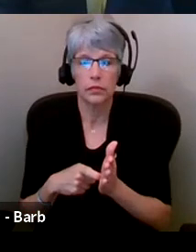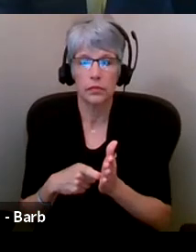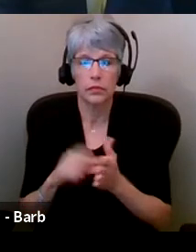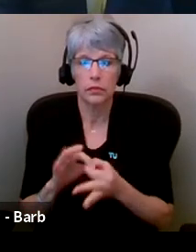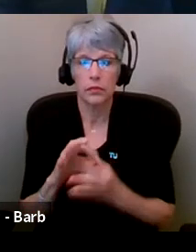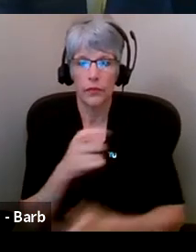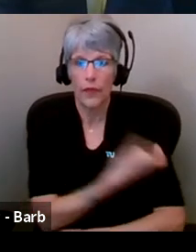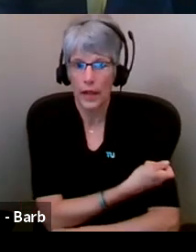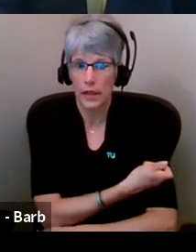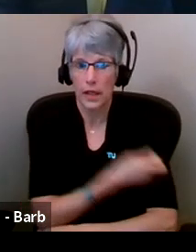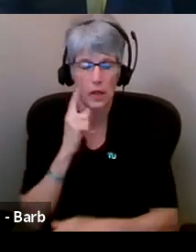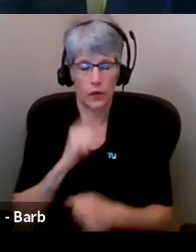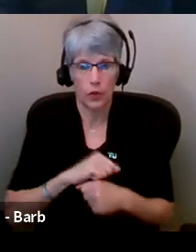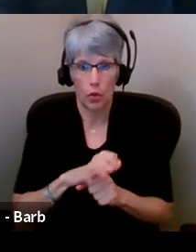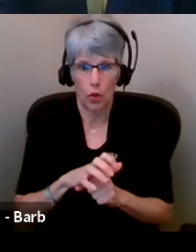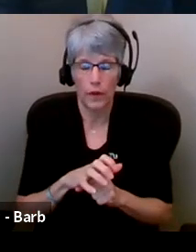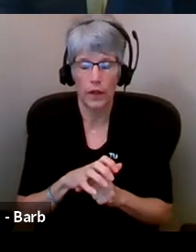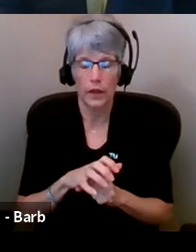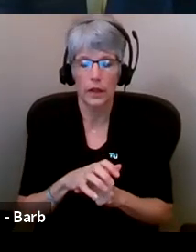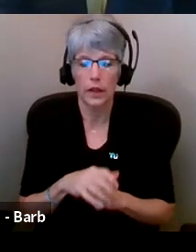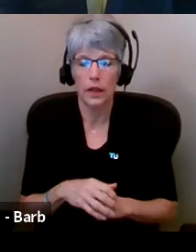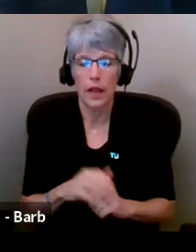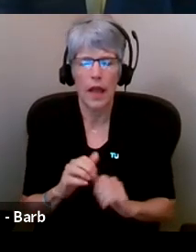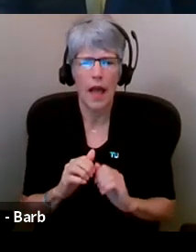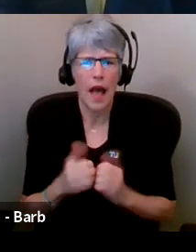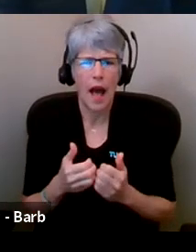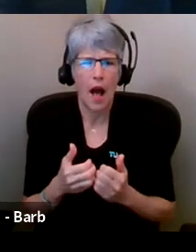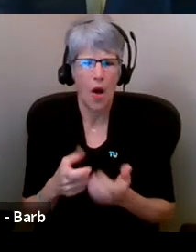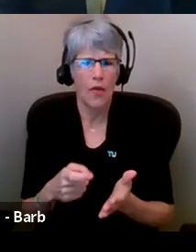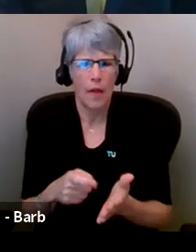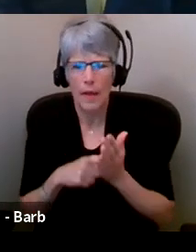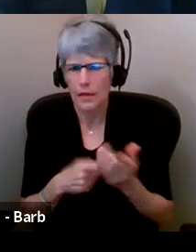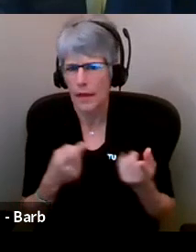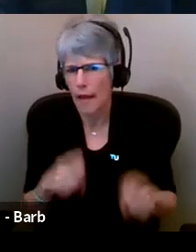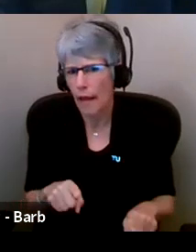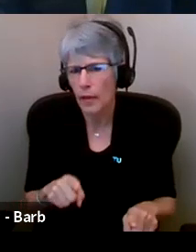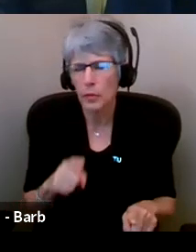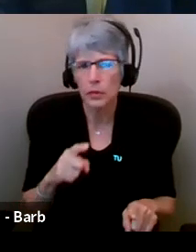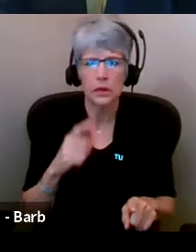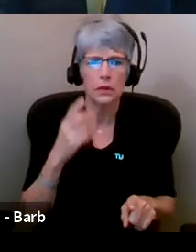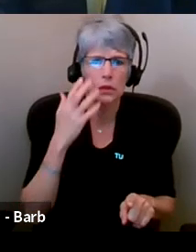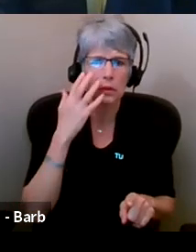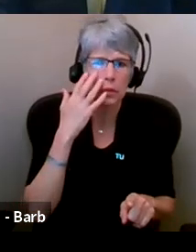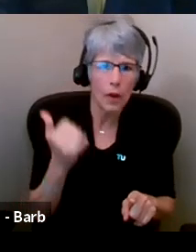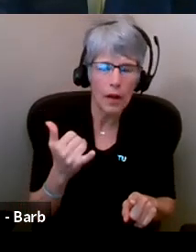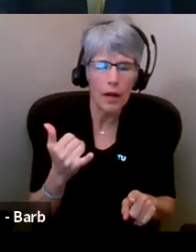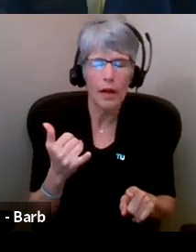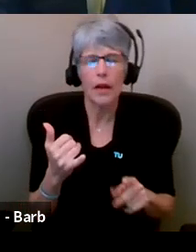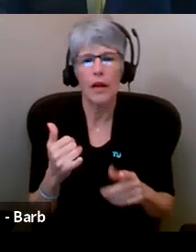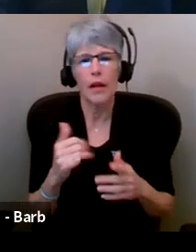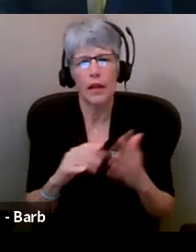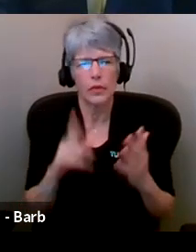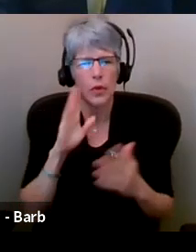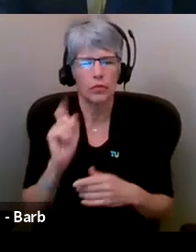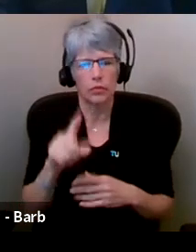vaccination for COVID-19 and how that mandate came about and the logistics behind it. And I'll go to